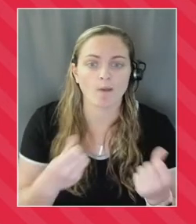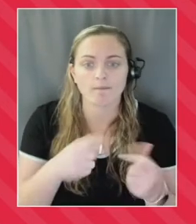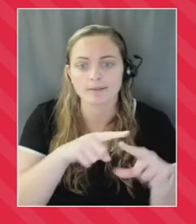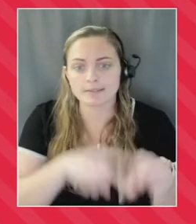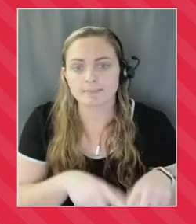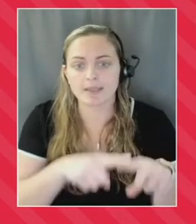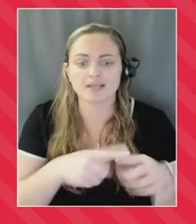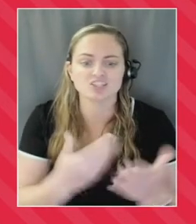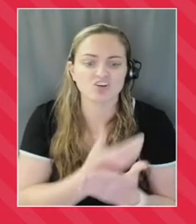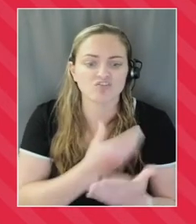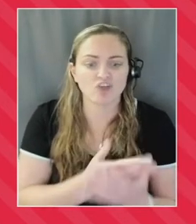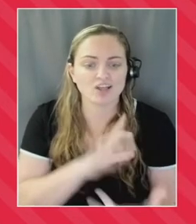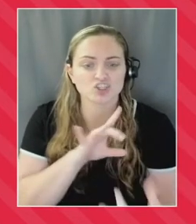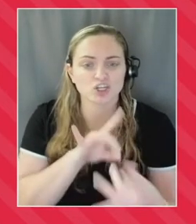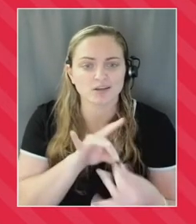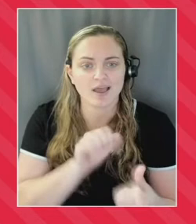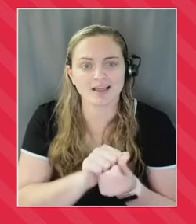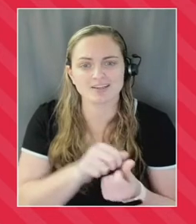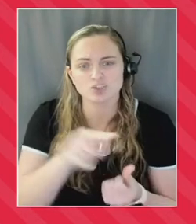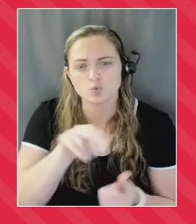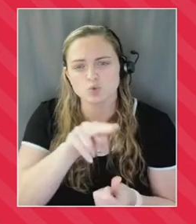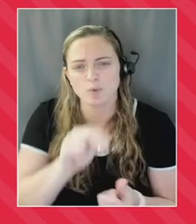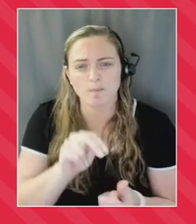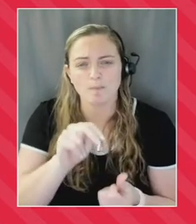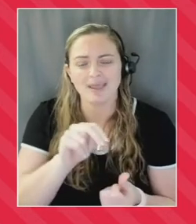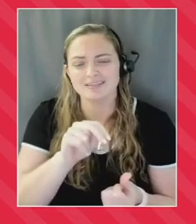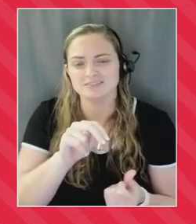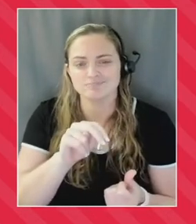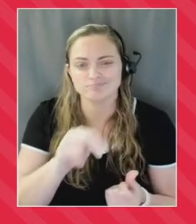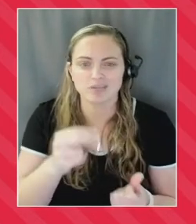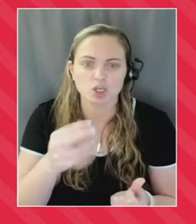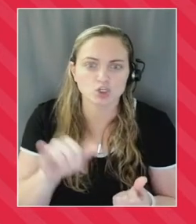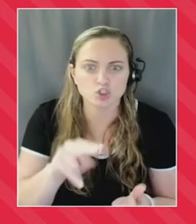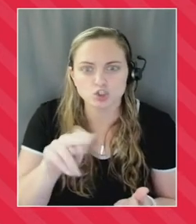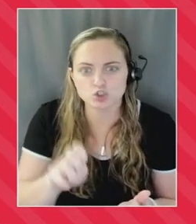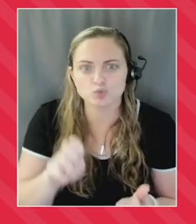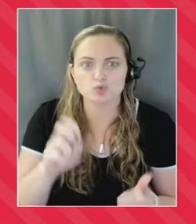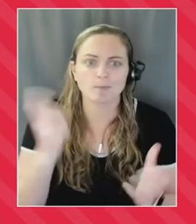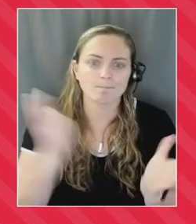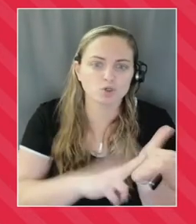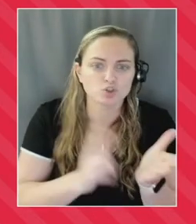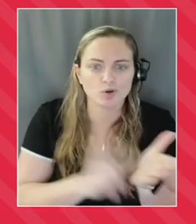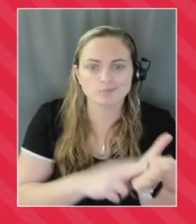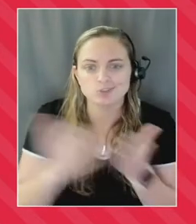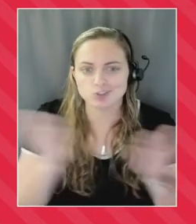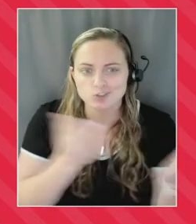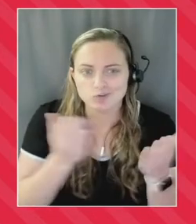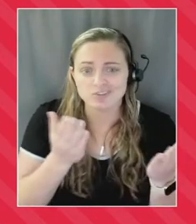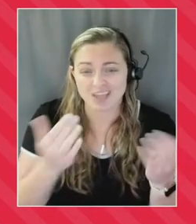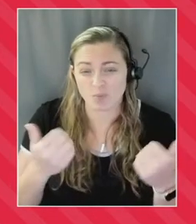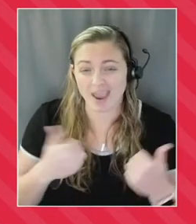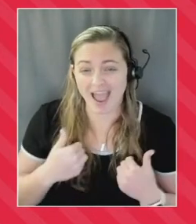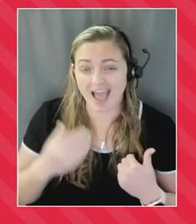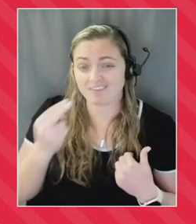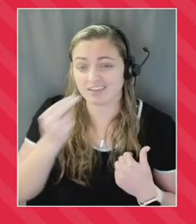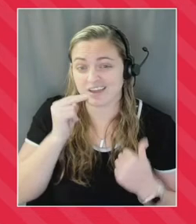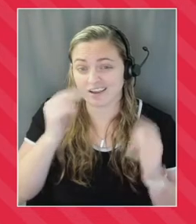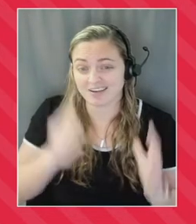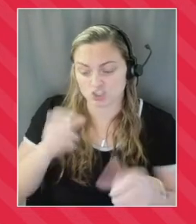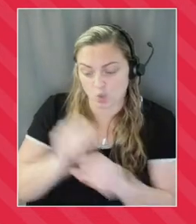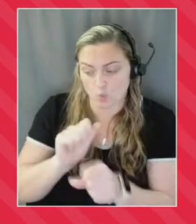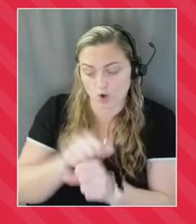which is a produce prescription service. And we've also put a dietitian into the store to give advice to the local